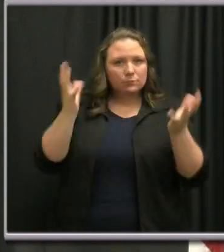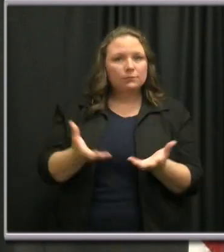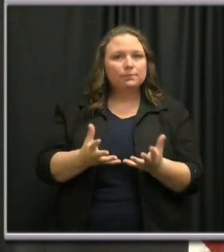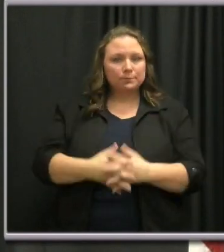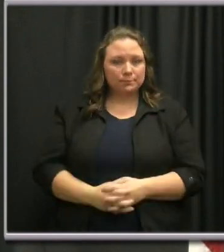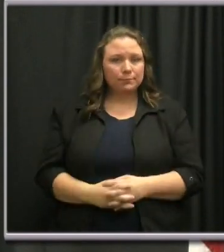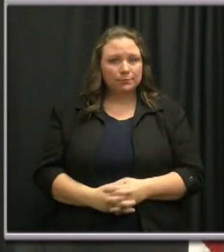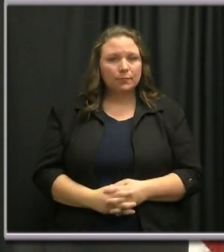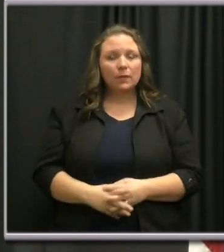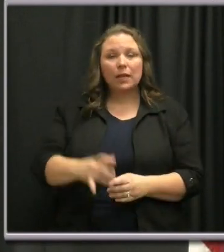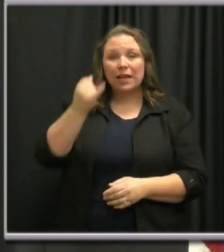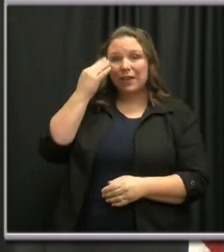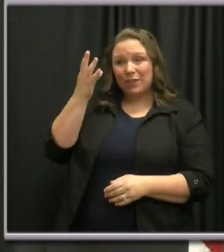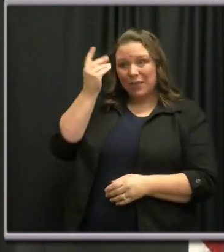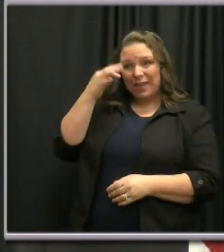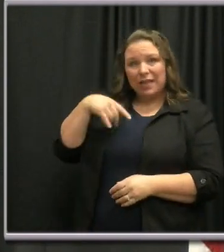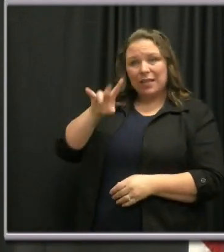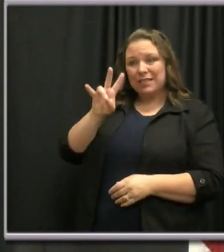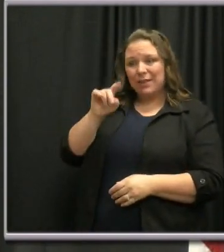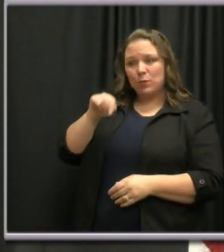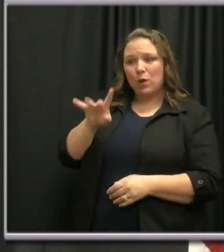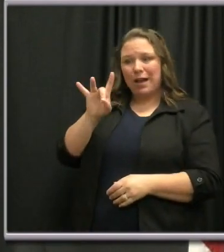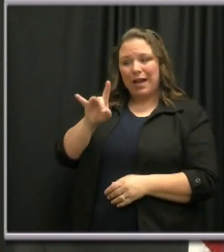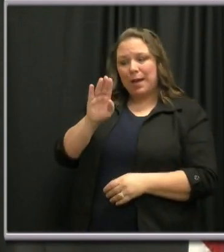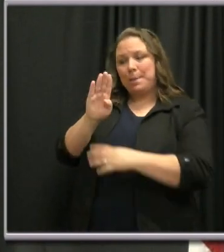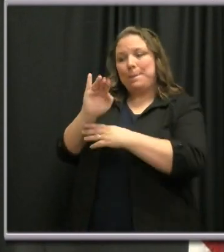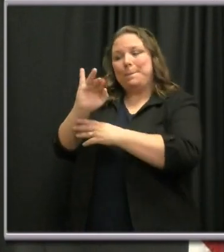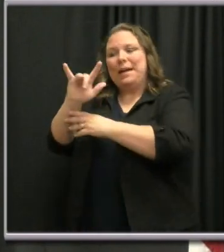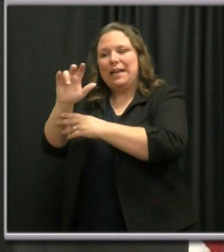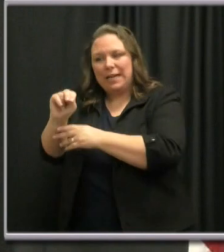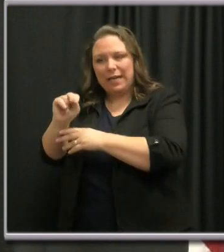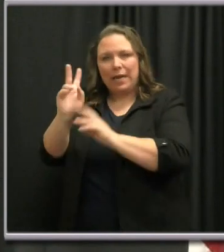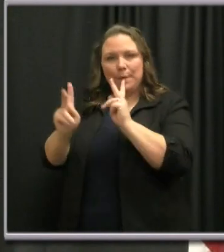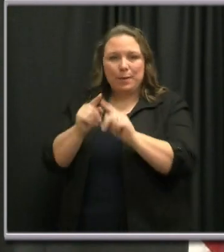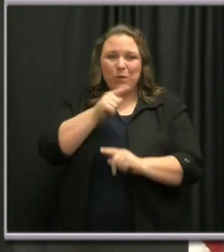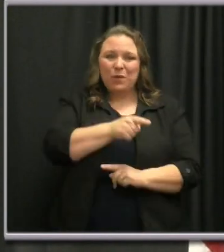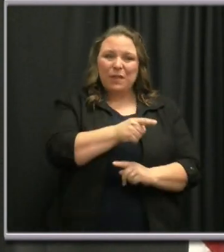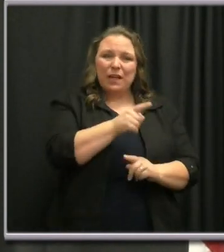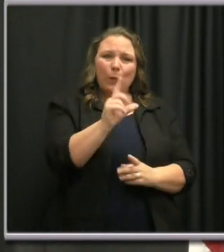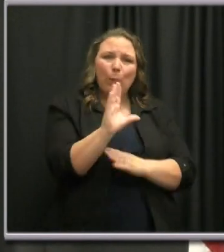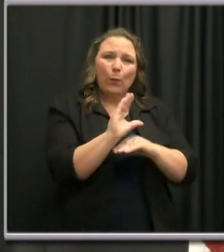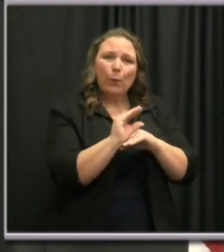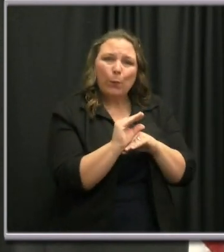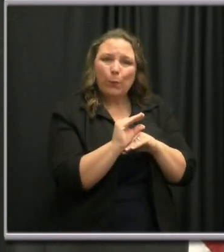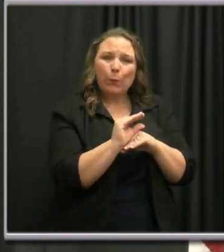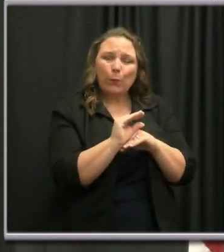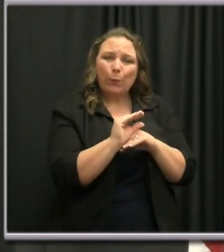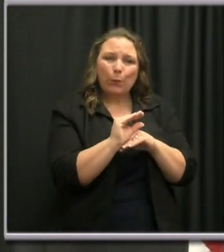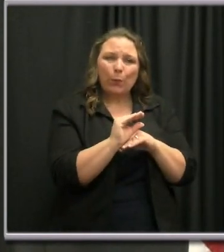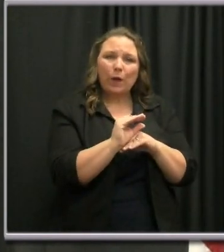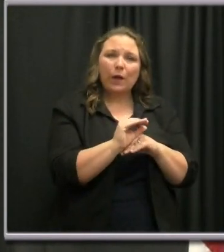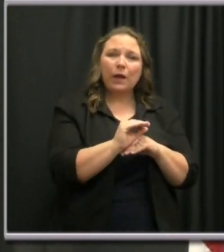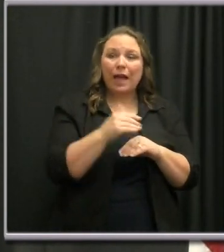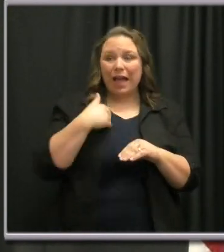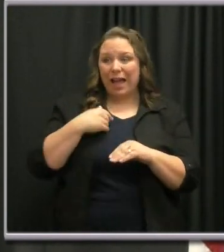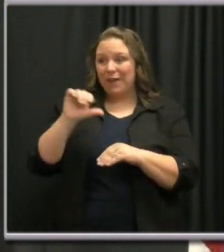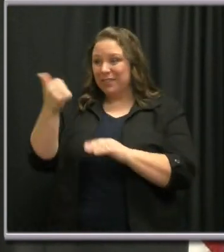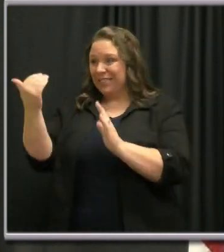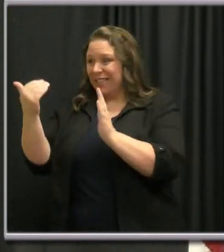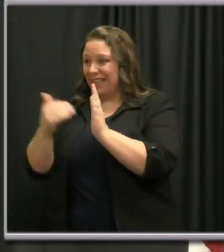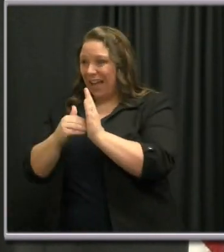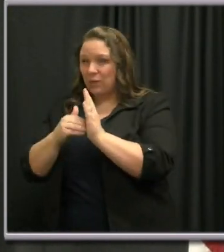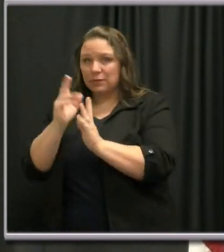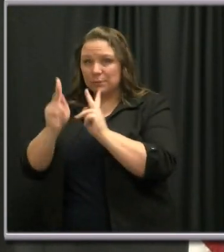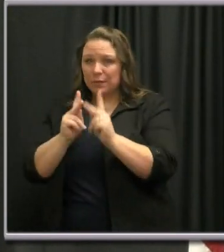if you consider there are 7.8 billion of us, that represents only three people out of every 10,000 that have